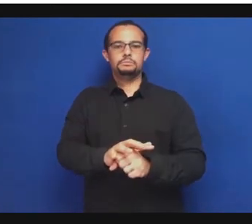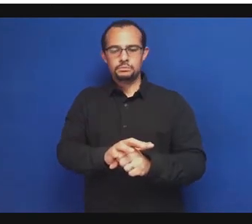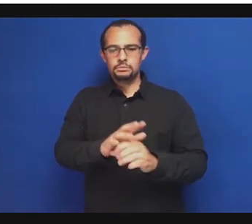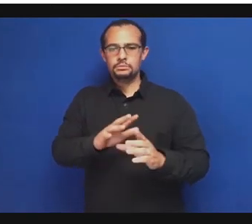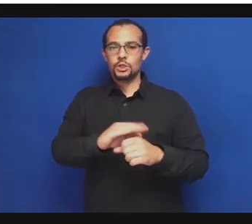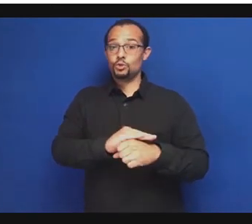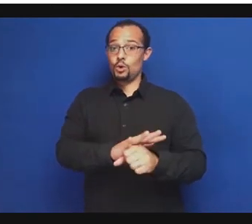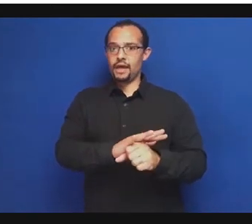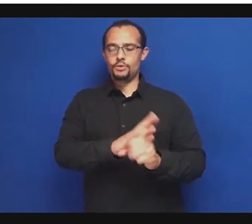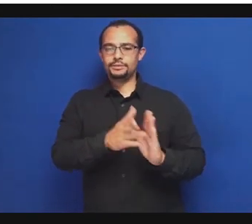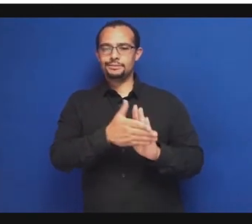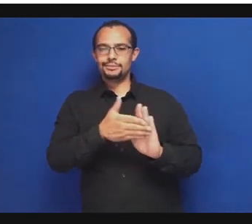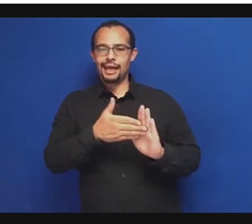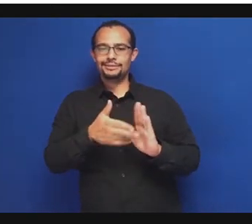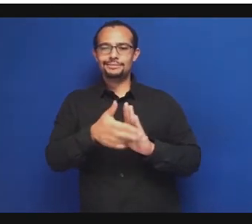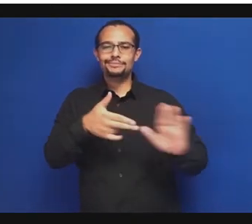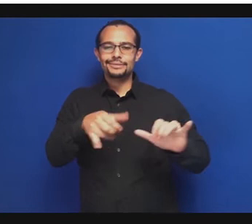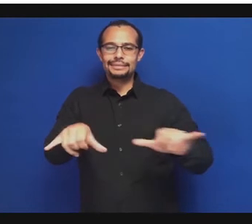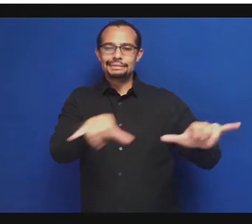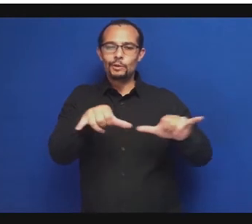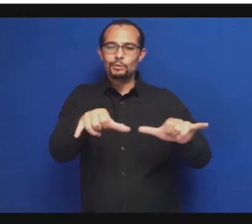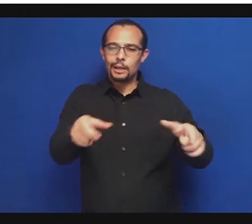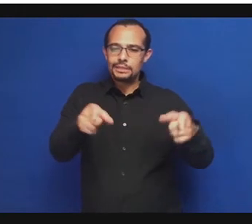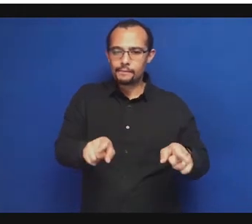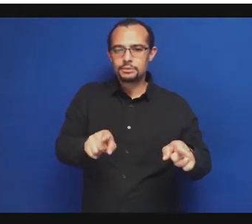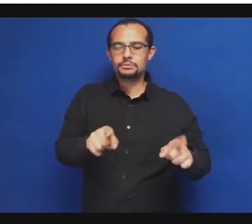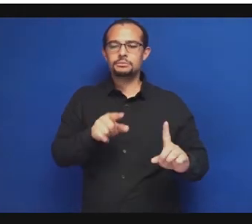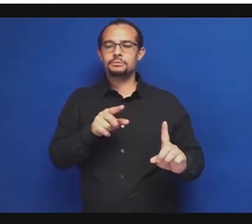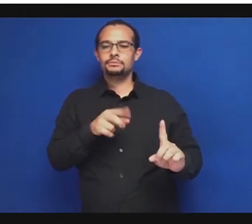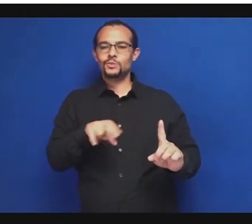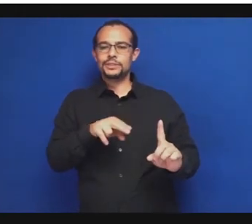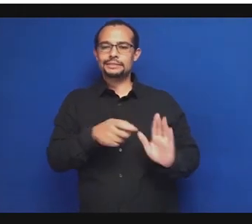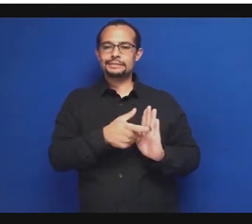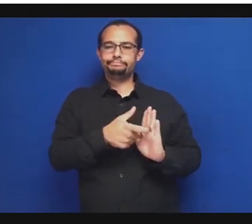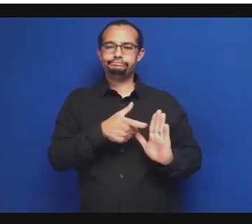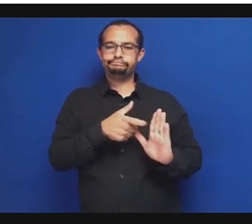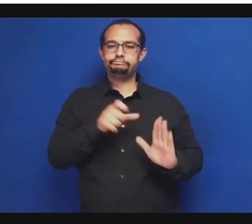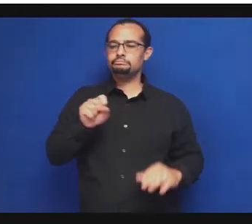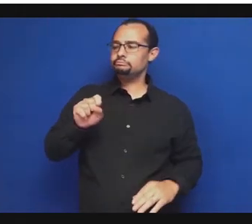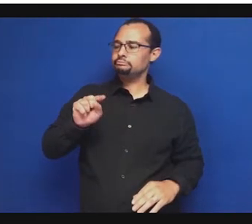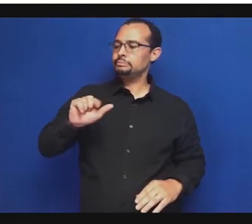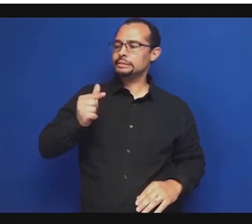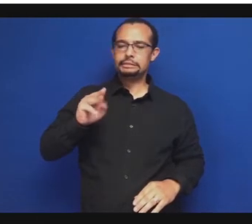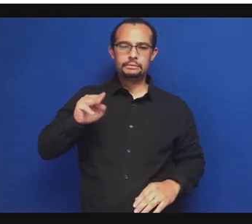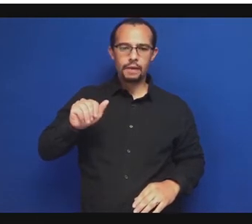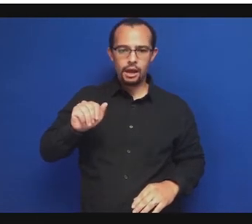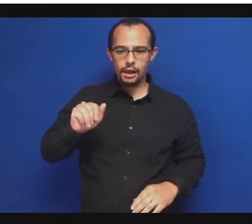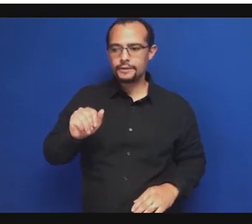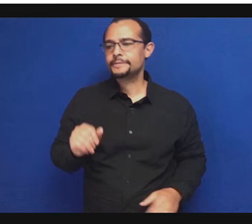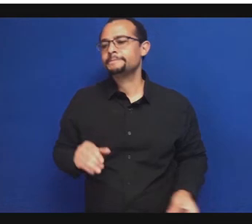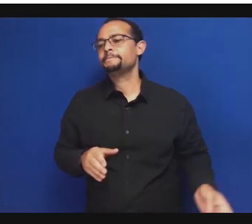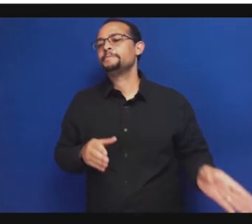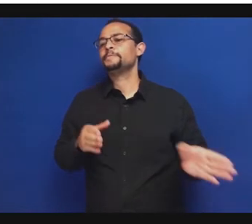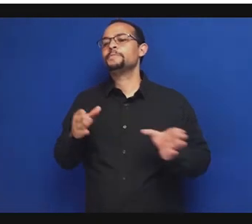Communications with public health officials can help counter stigma during the COVID response. We want to raise this awareness as well